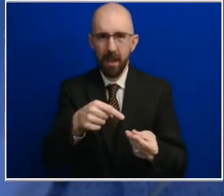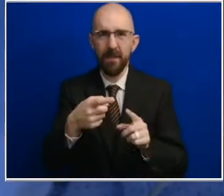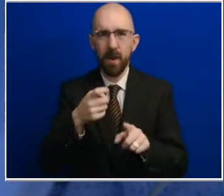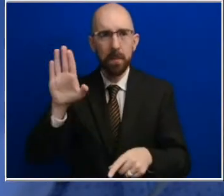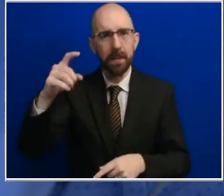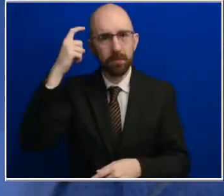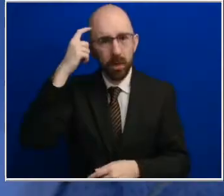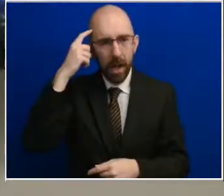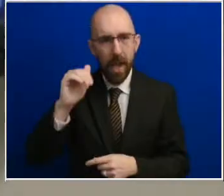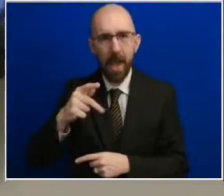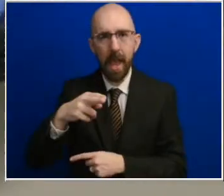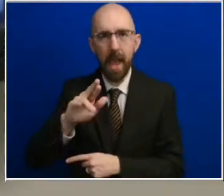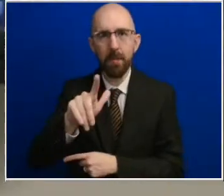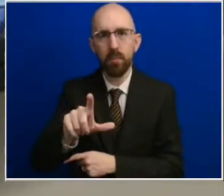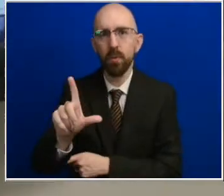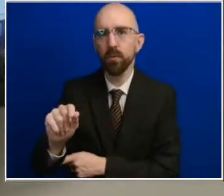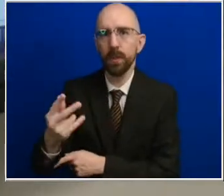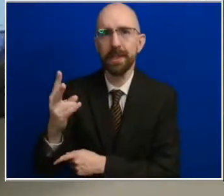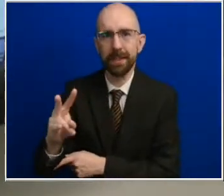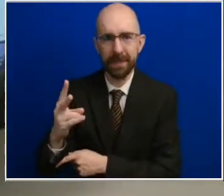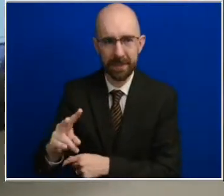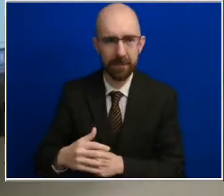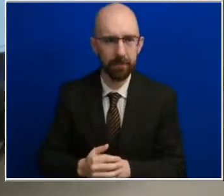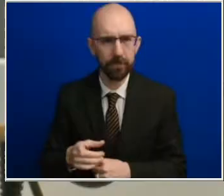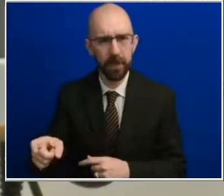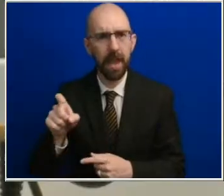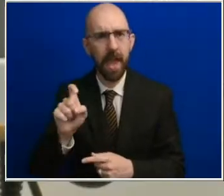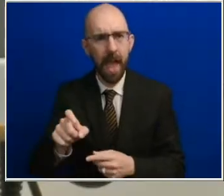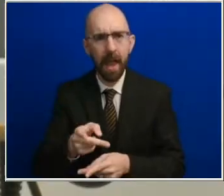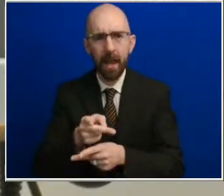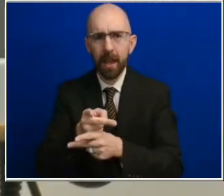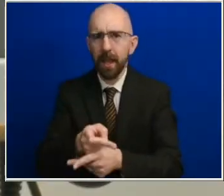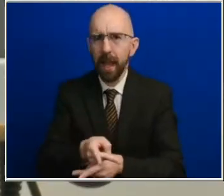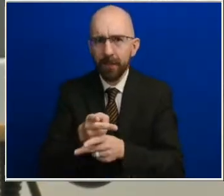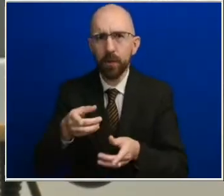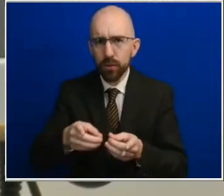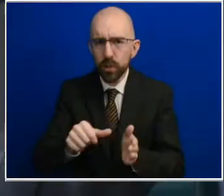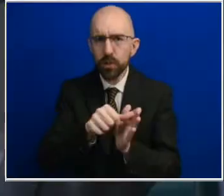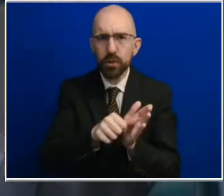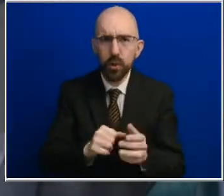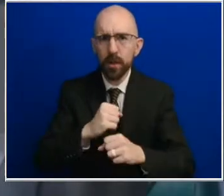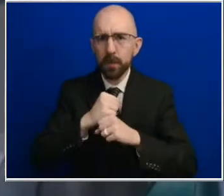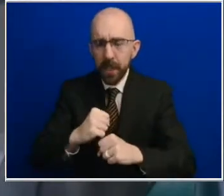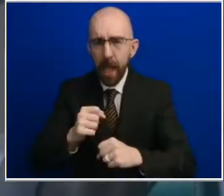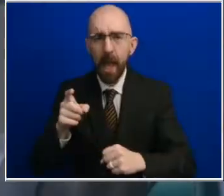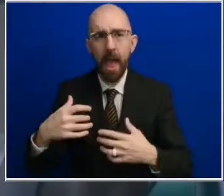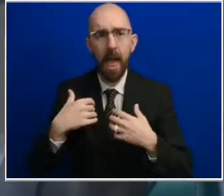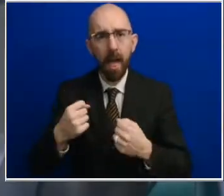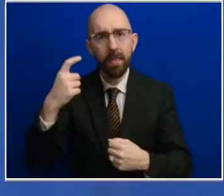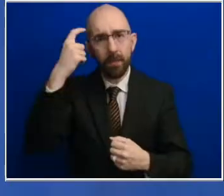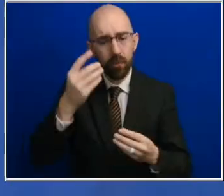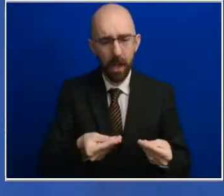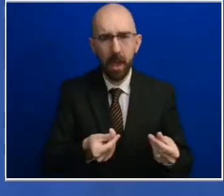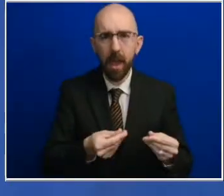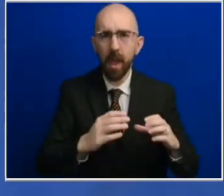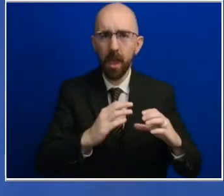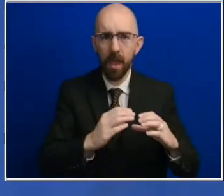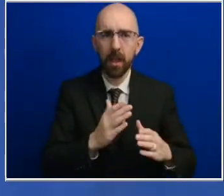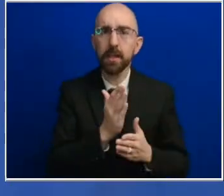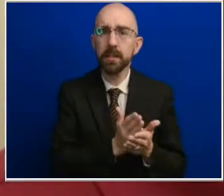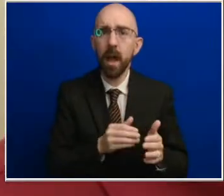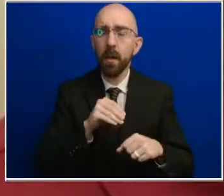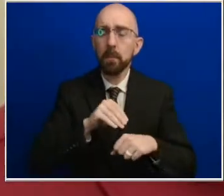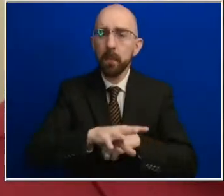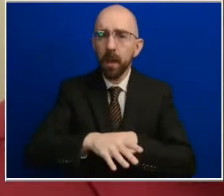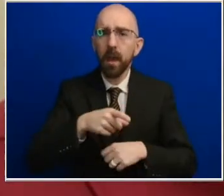of 2017. But they had to be cautious to protect healthy brain tissue. Some affected areas were left